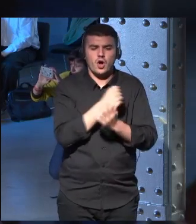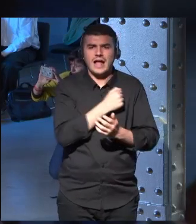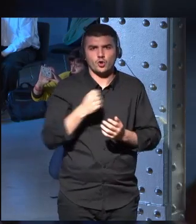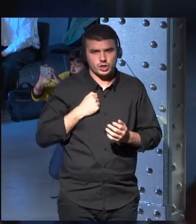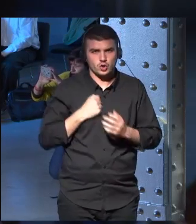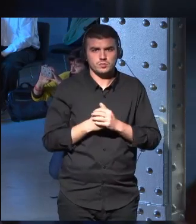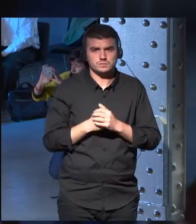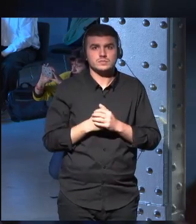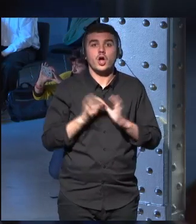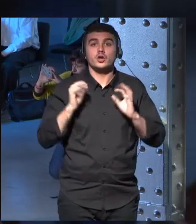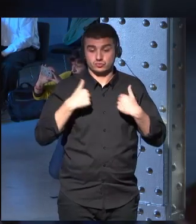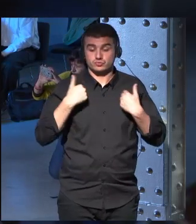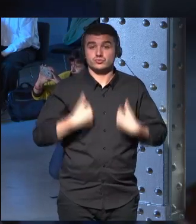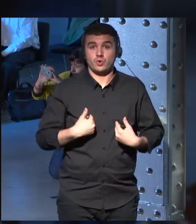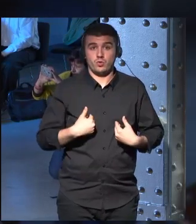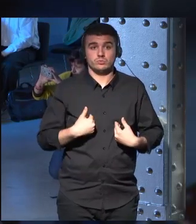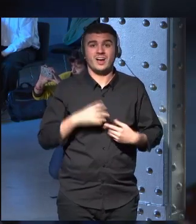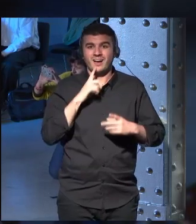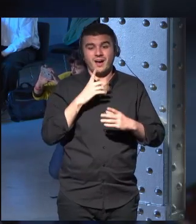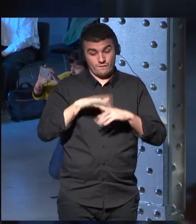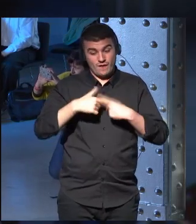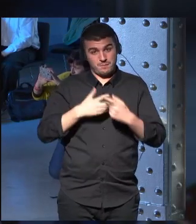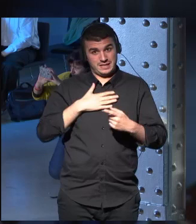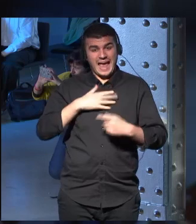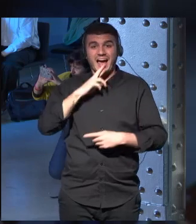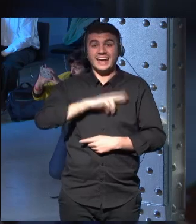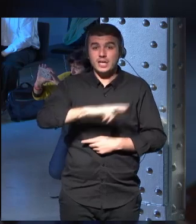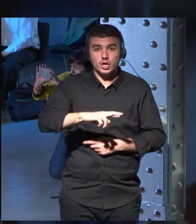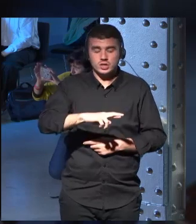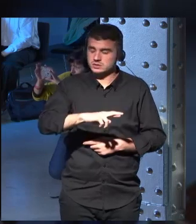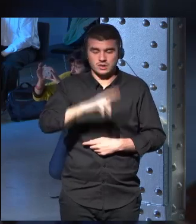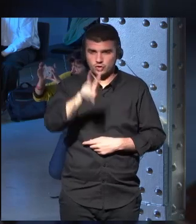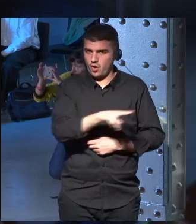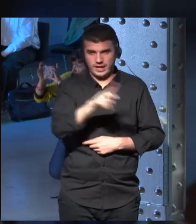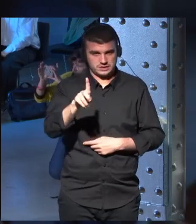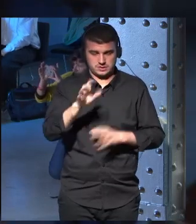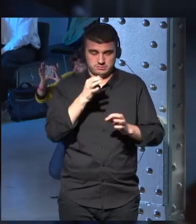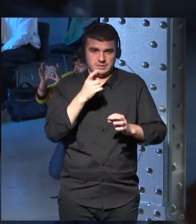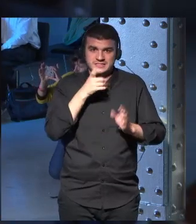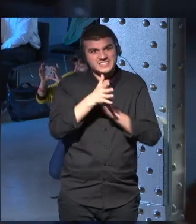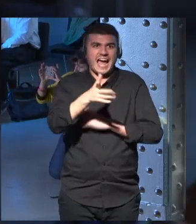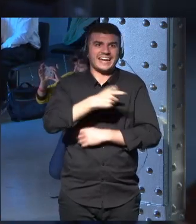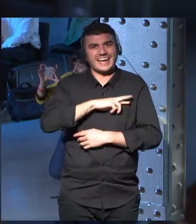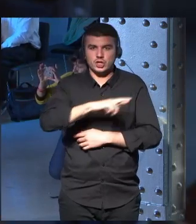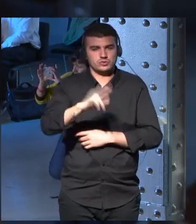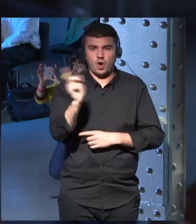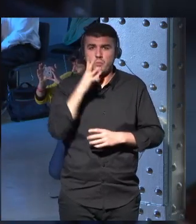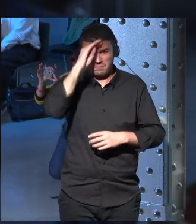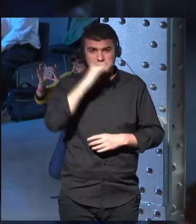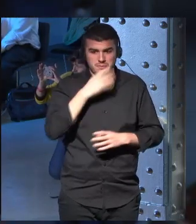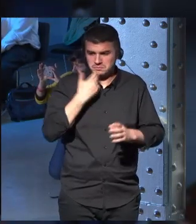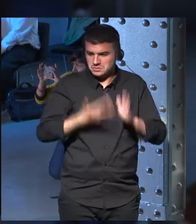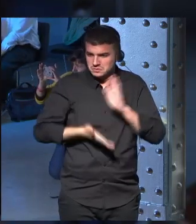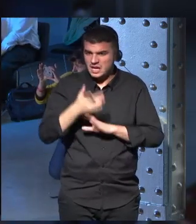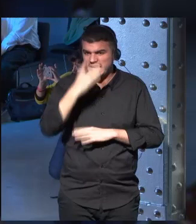religious in any sense of the word. My parents never went to church. They never discussed religion at home. It's not